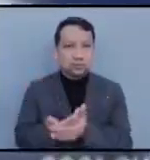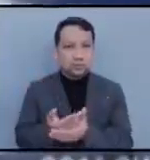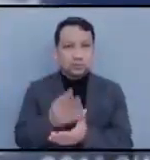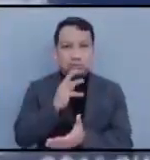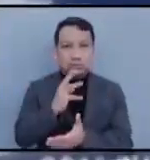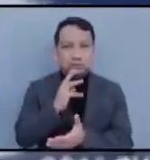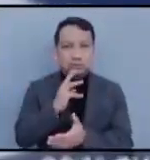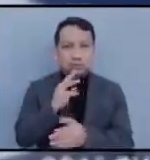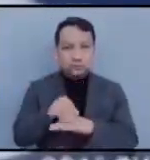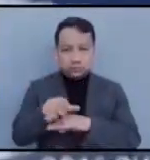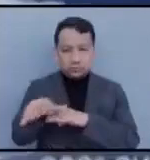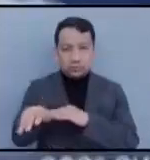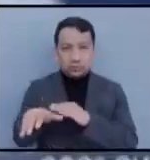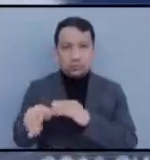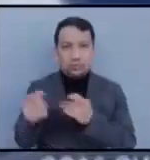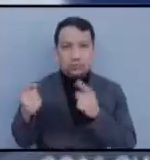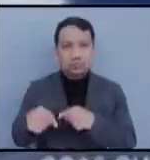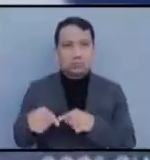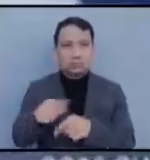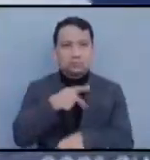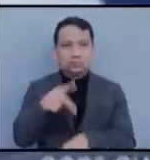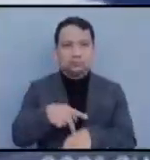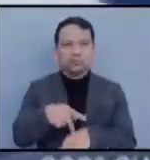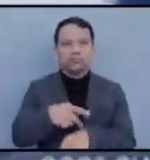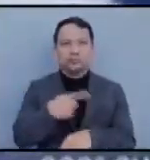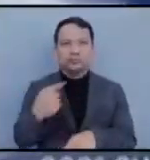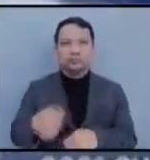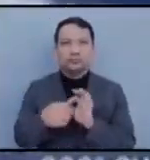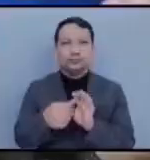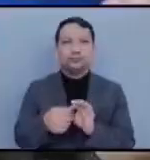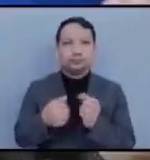Coast Guard developing Coast Guard parasaurus